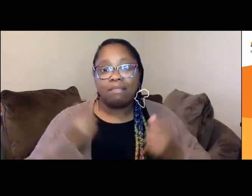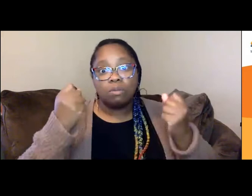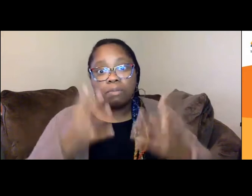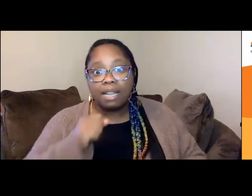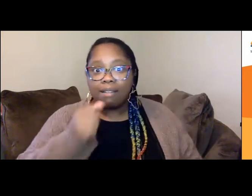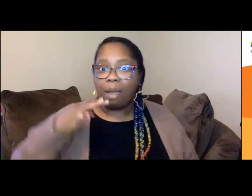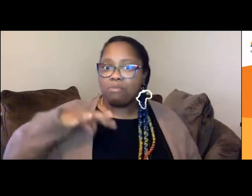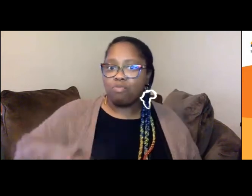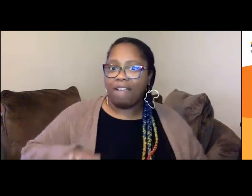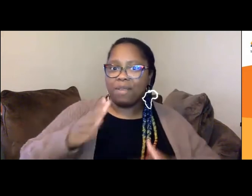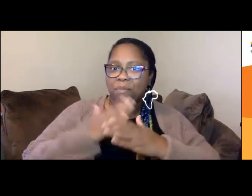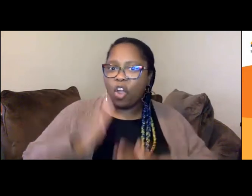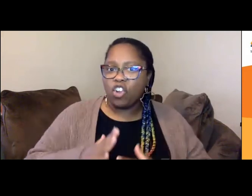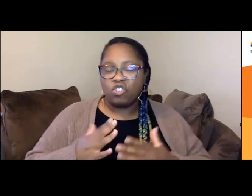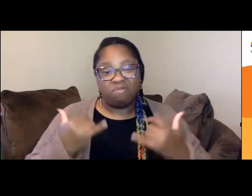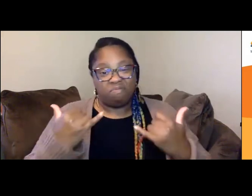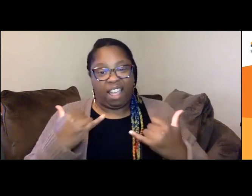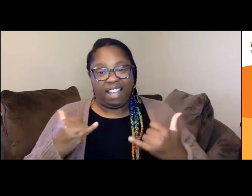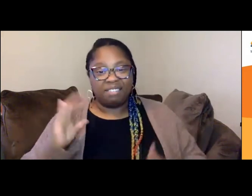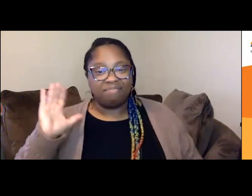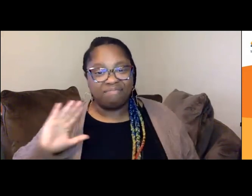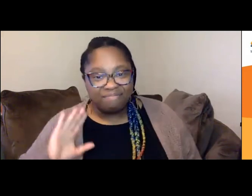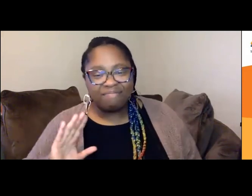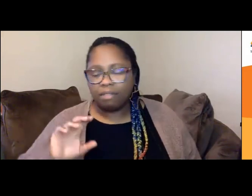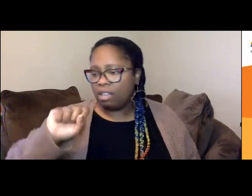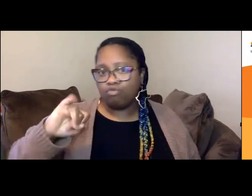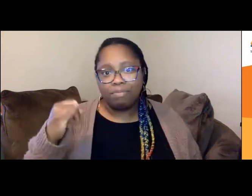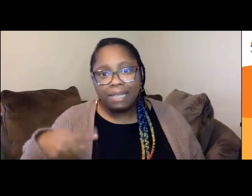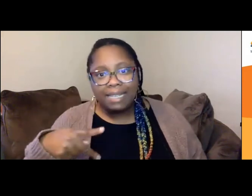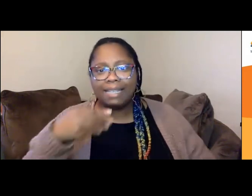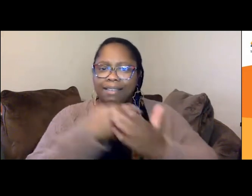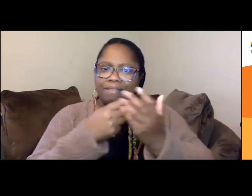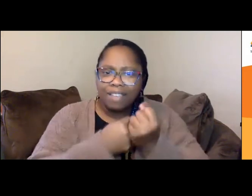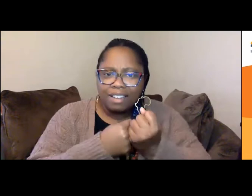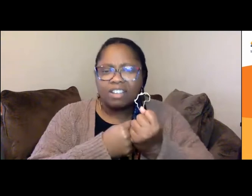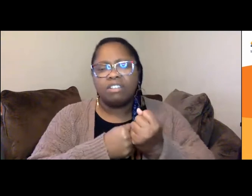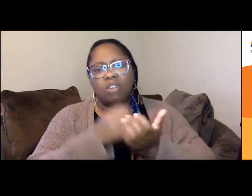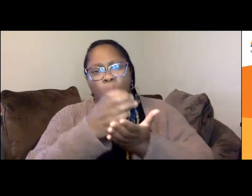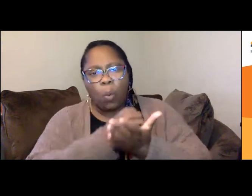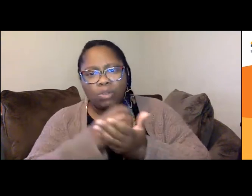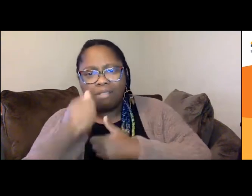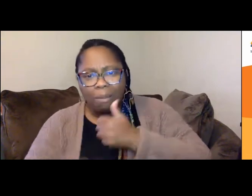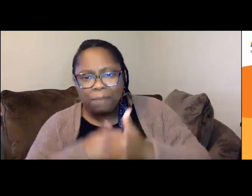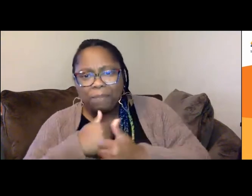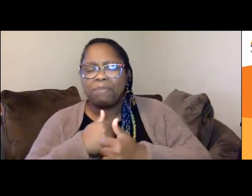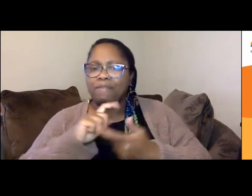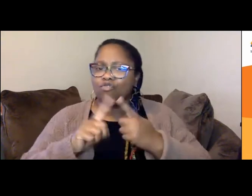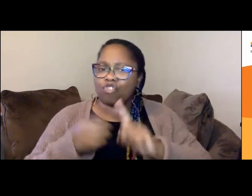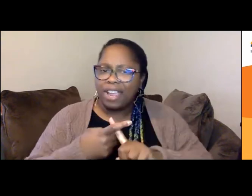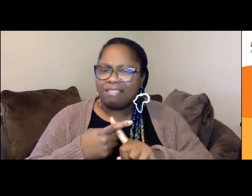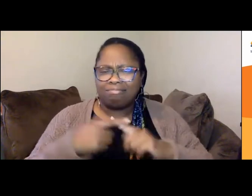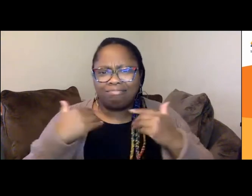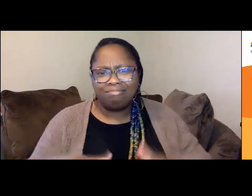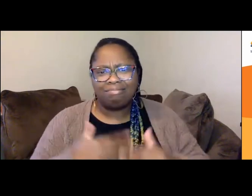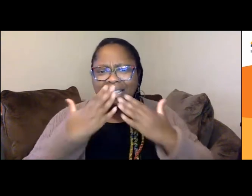nonprofit partners, past and present, our SJP partners, our funders, our course alums, our friends. Thank you all so much